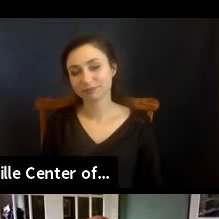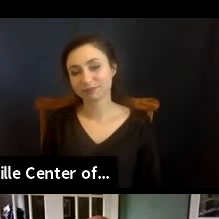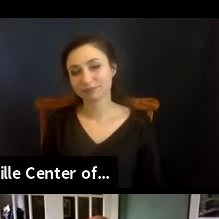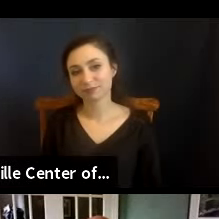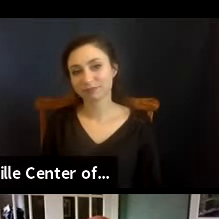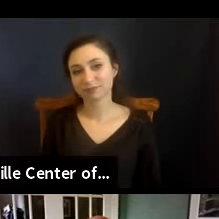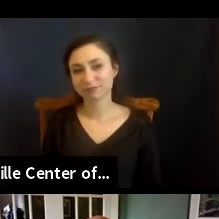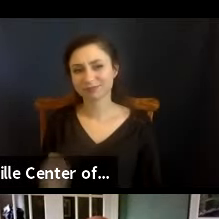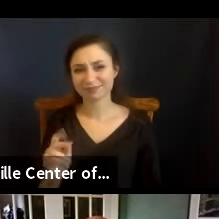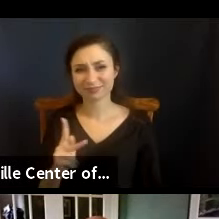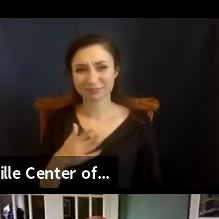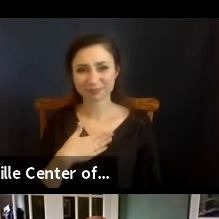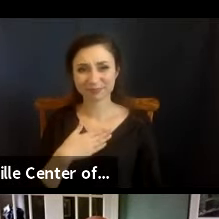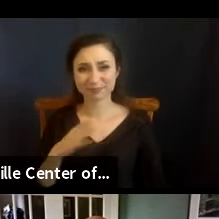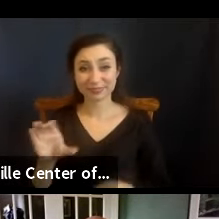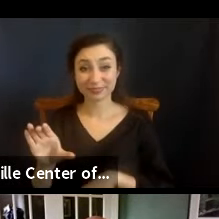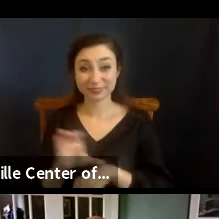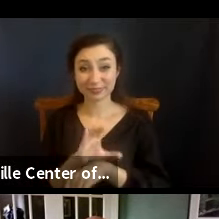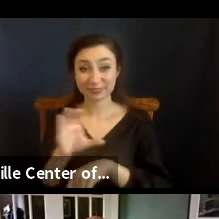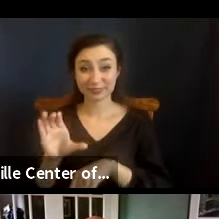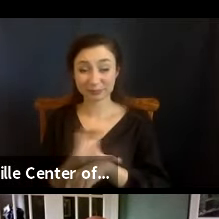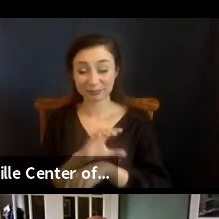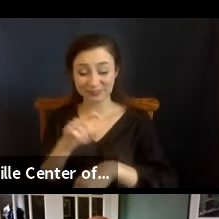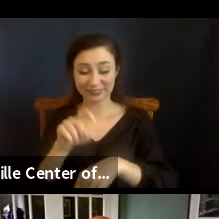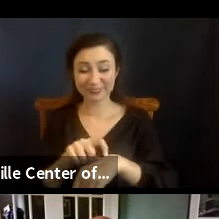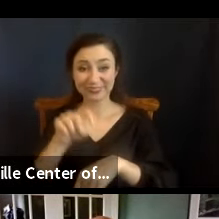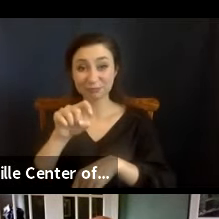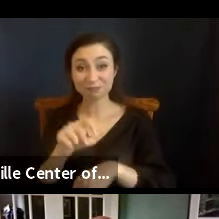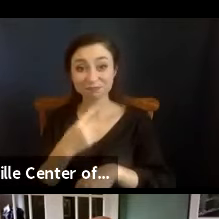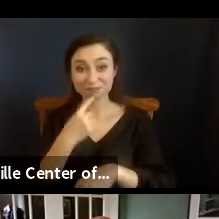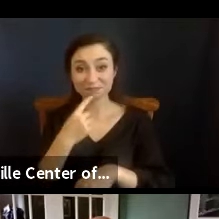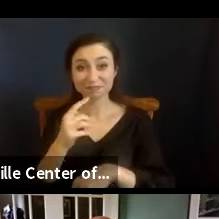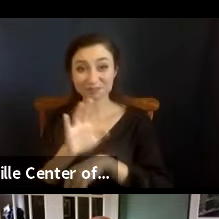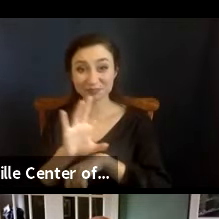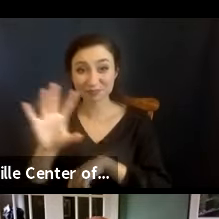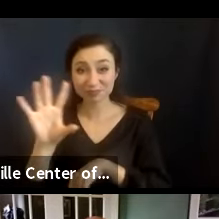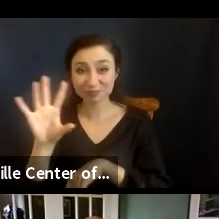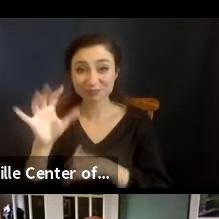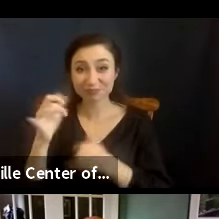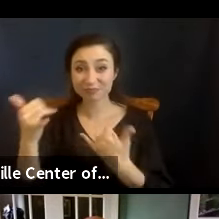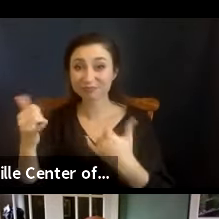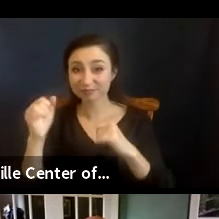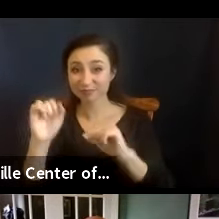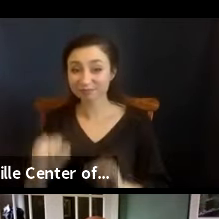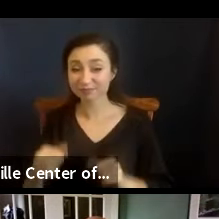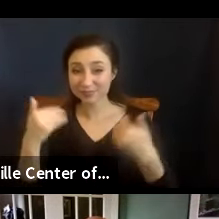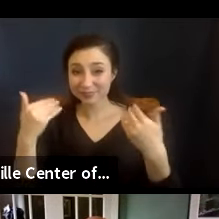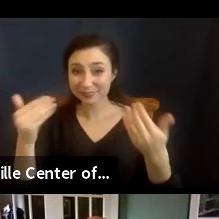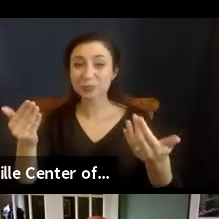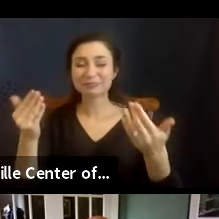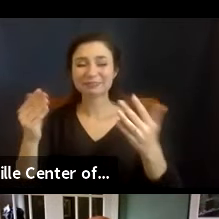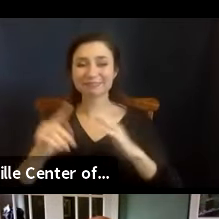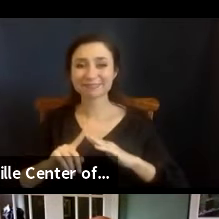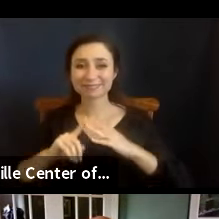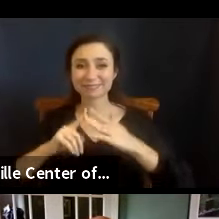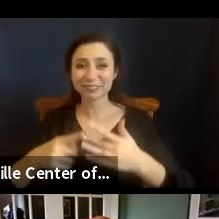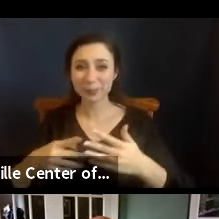Okay, my computer clock says that it's 5 o'clock, so we can call the meeting of